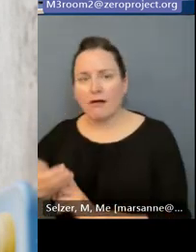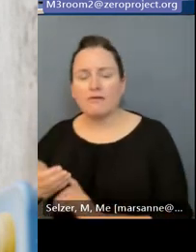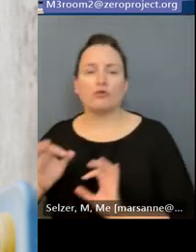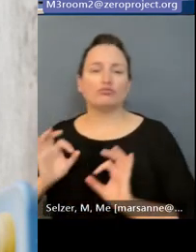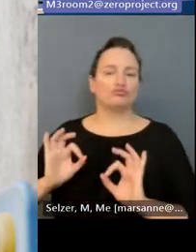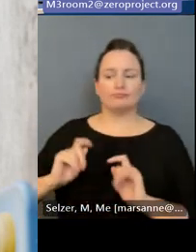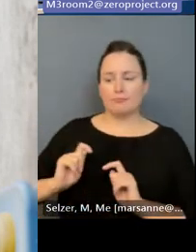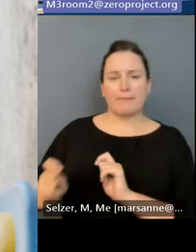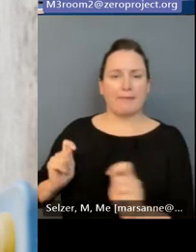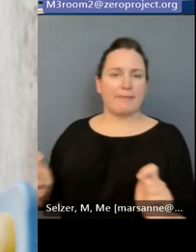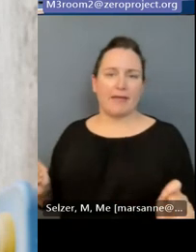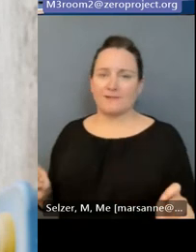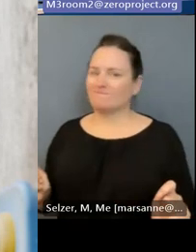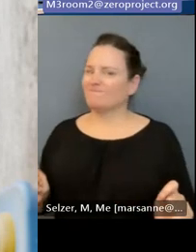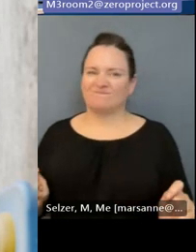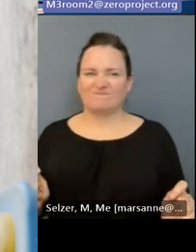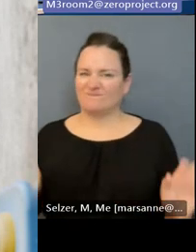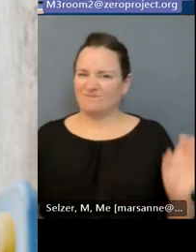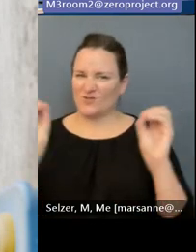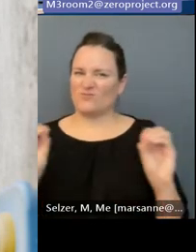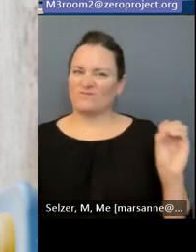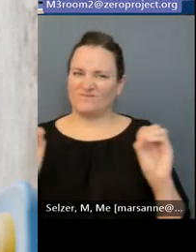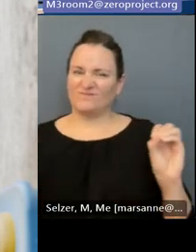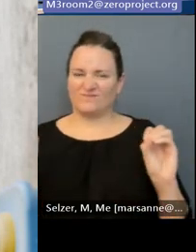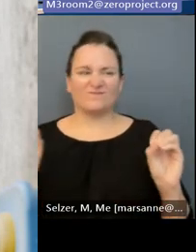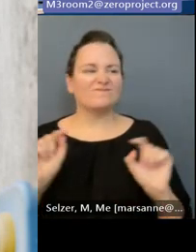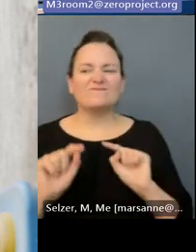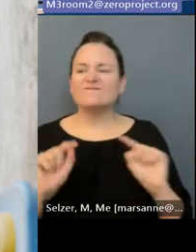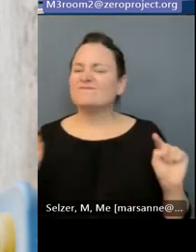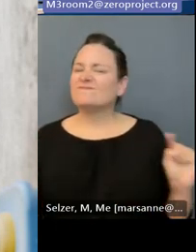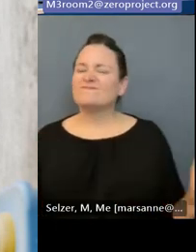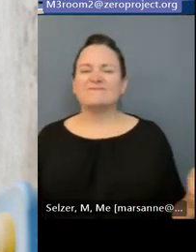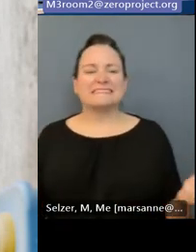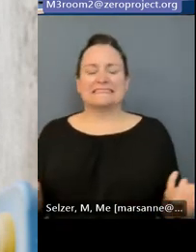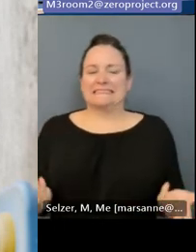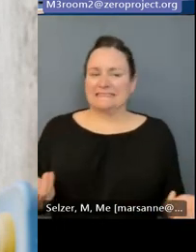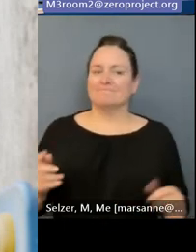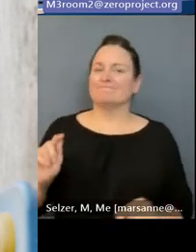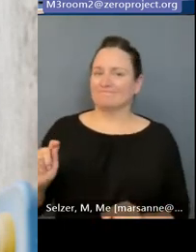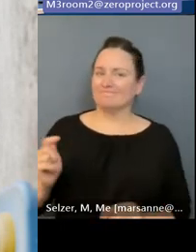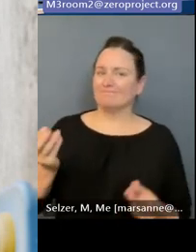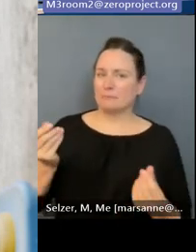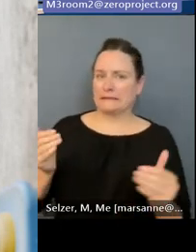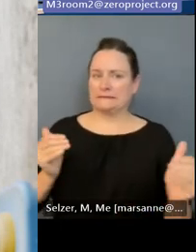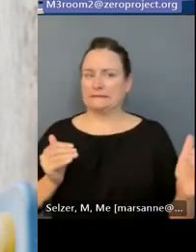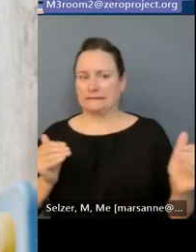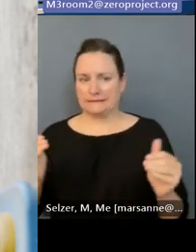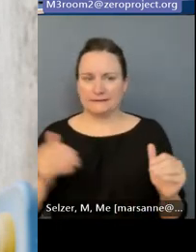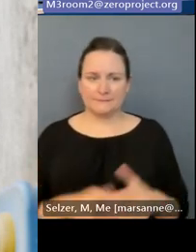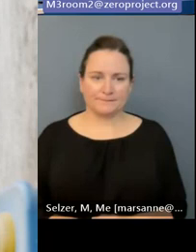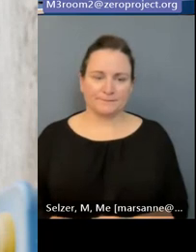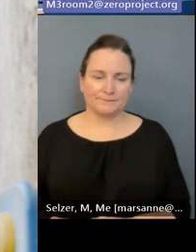Very few people are covered in insurance. So it's a huge challenge. Maintaining cost